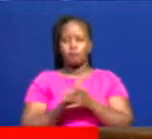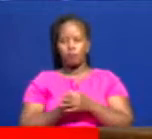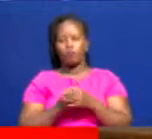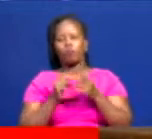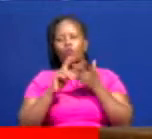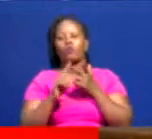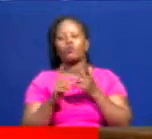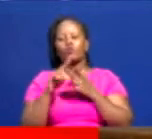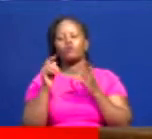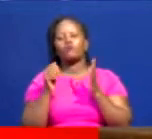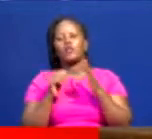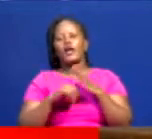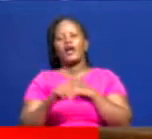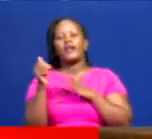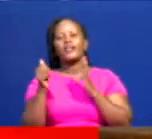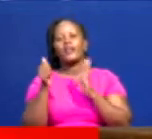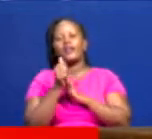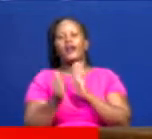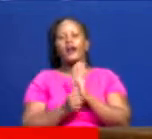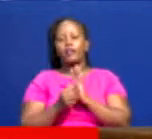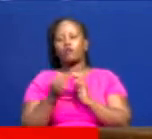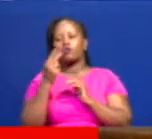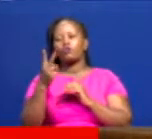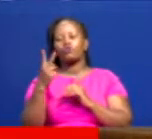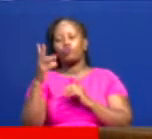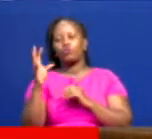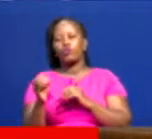Article 220, clause 1,